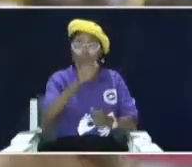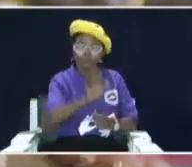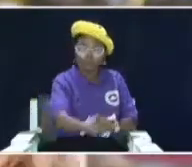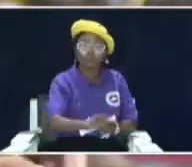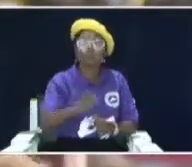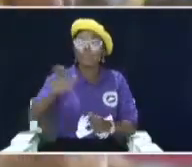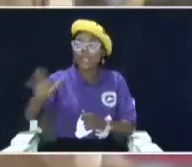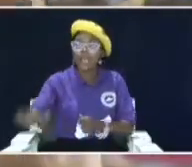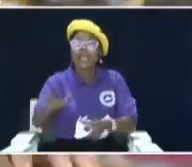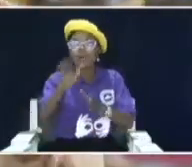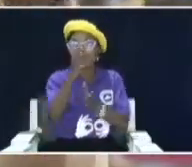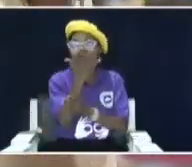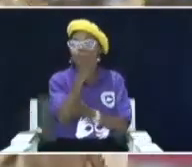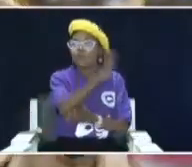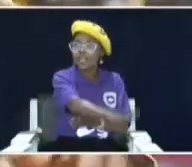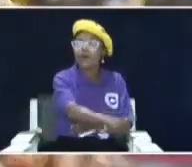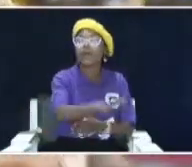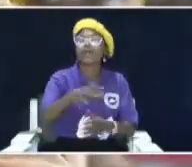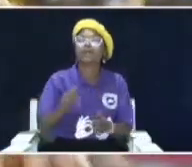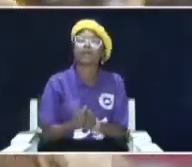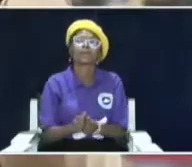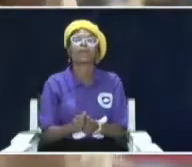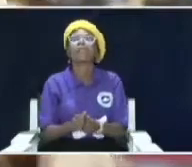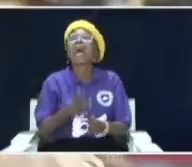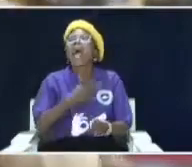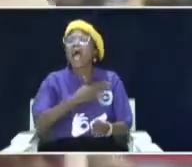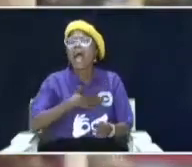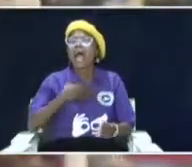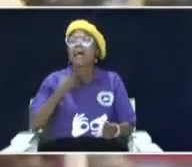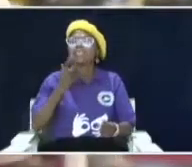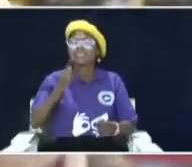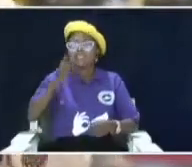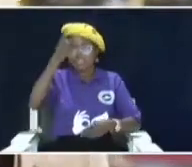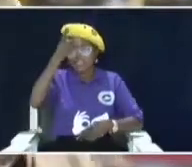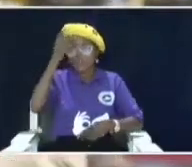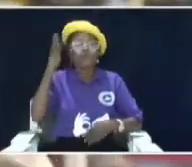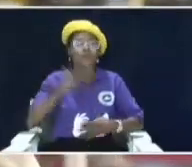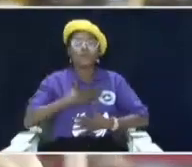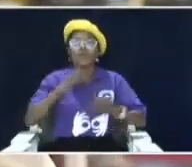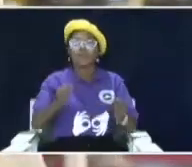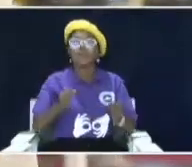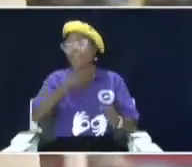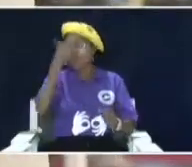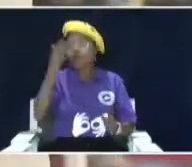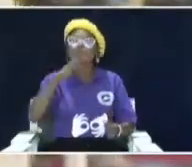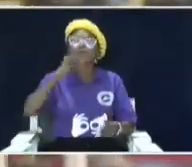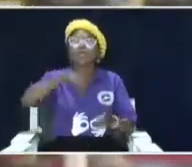sick and it shall be healed. You can't do that with a natural strength. It's because you are in partnership with him.